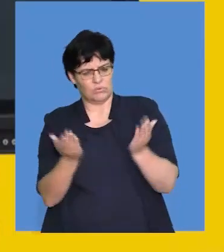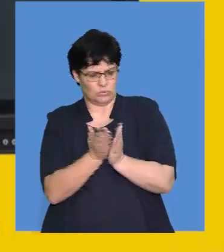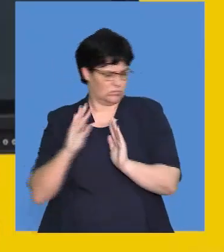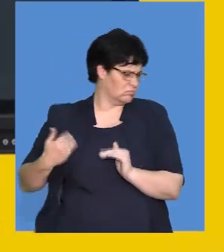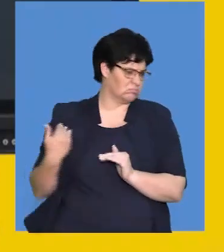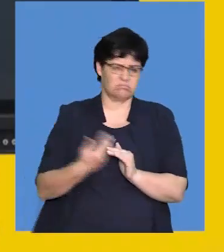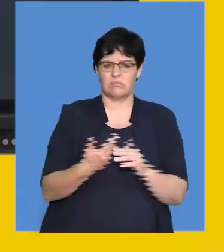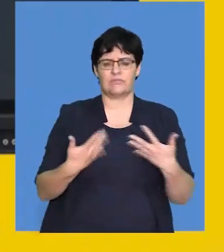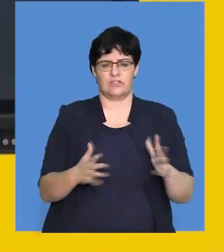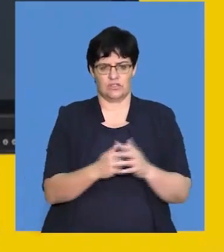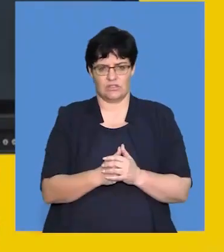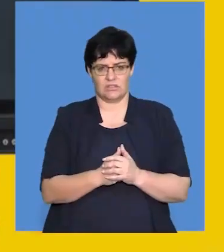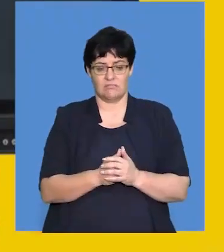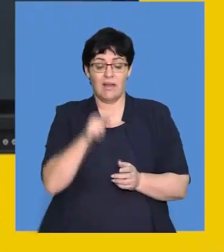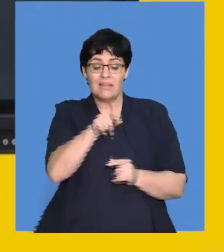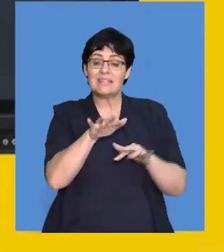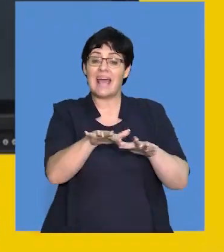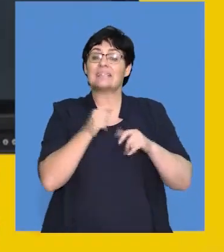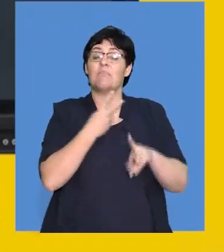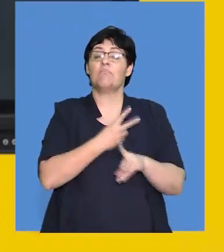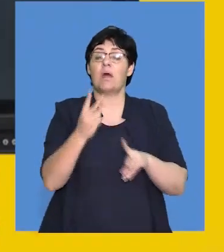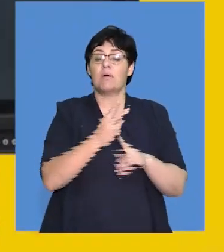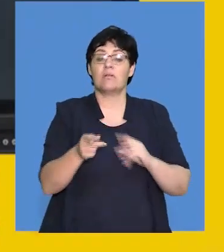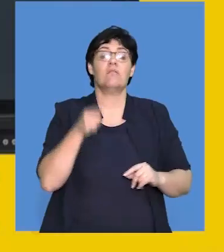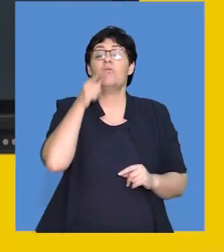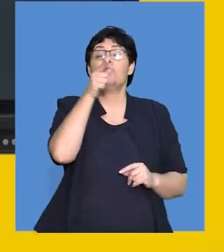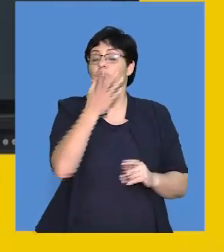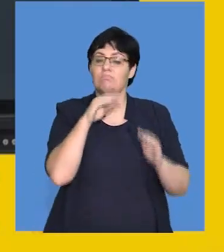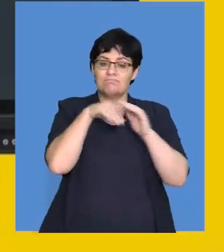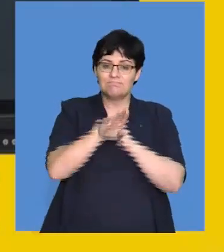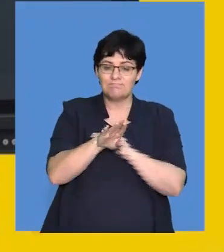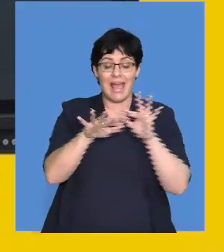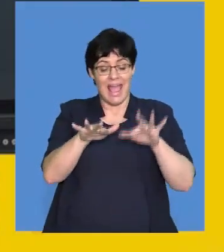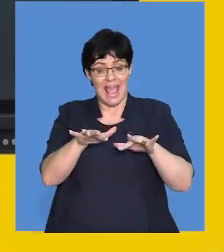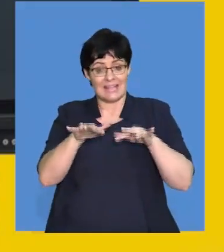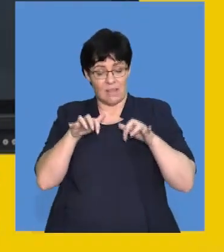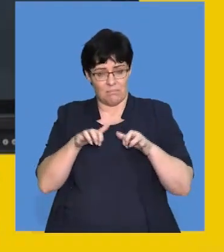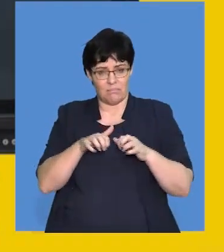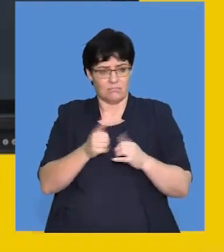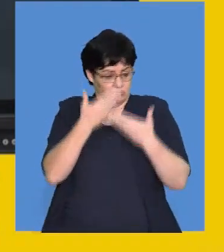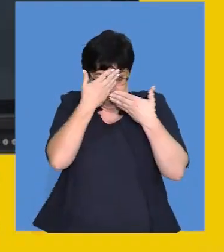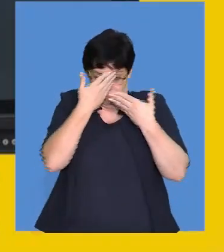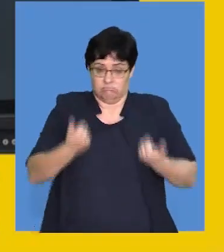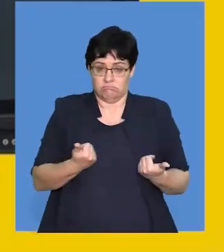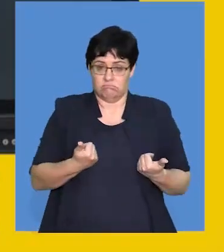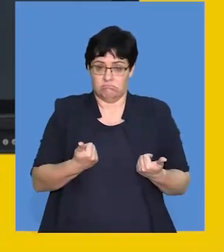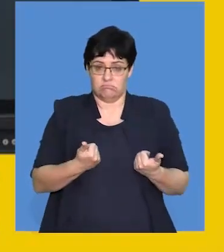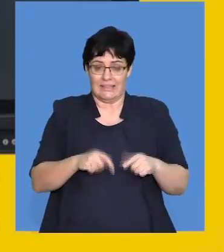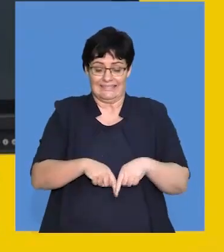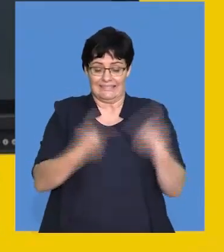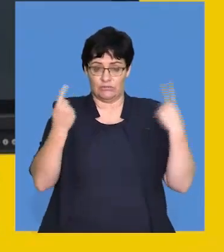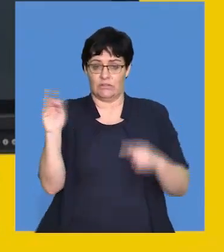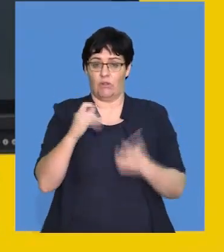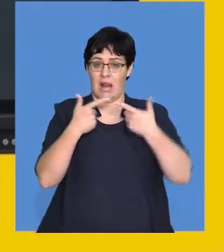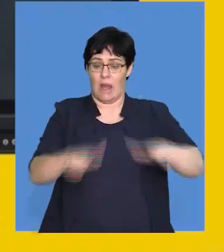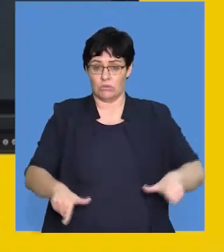I need you to understand in this exam prep, if you go into the exam room not knowing the different